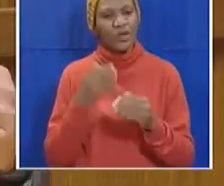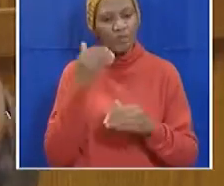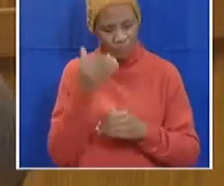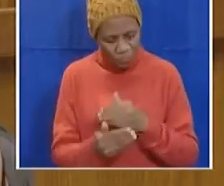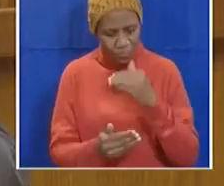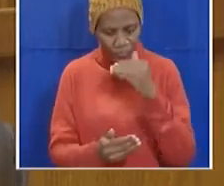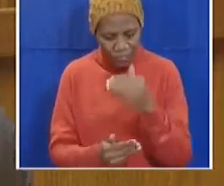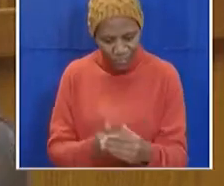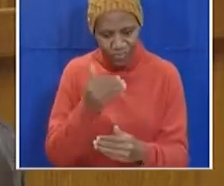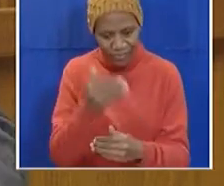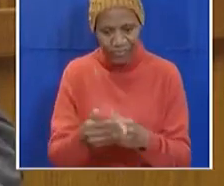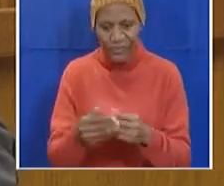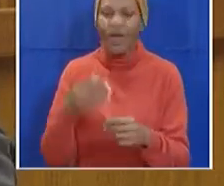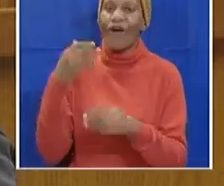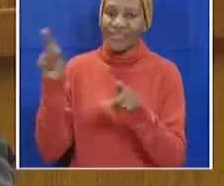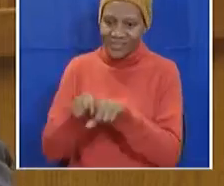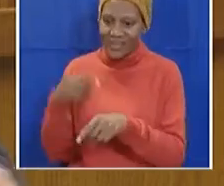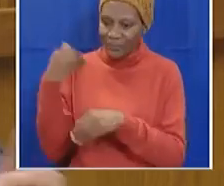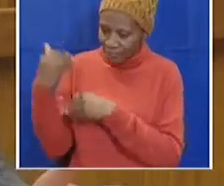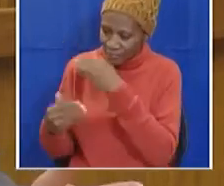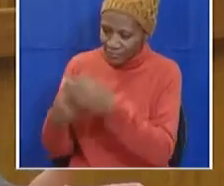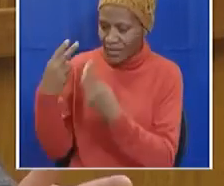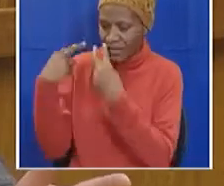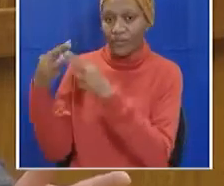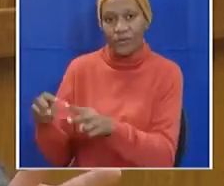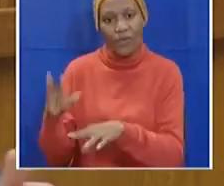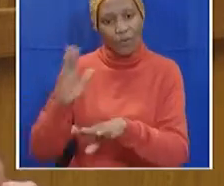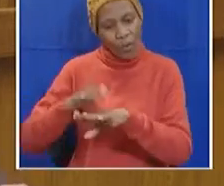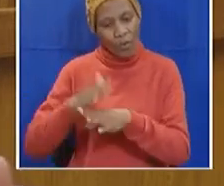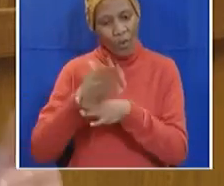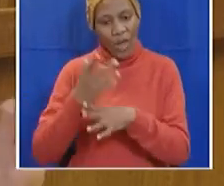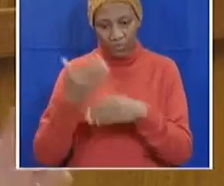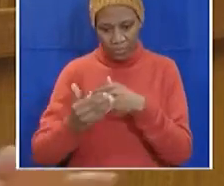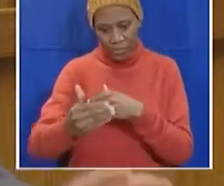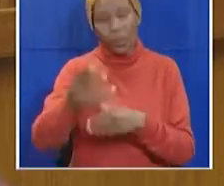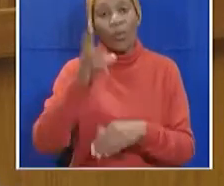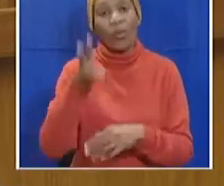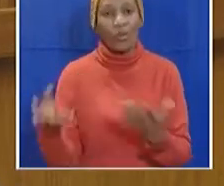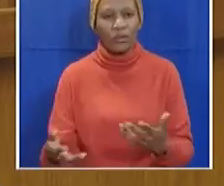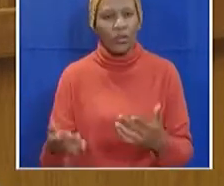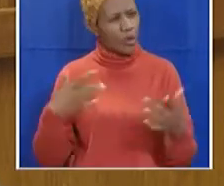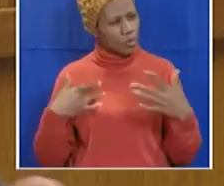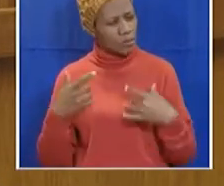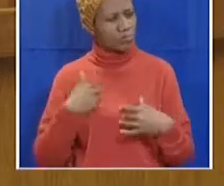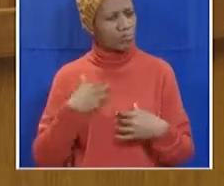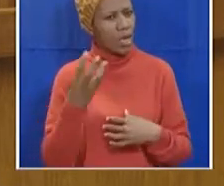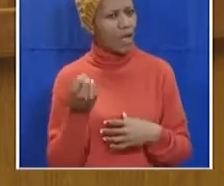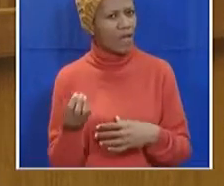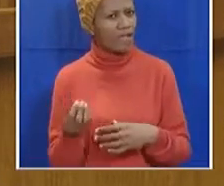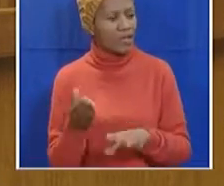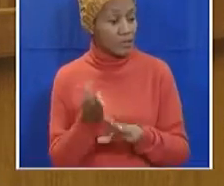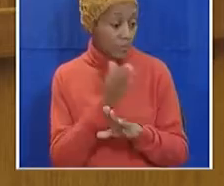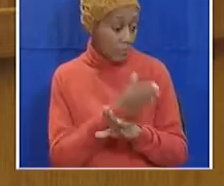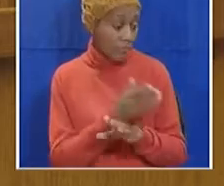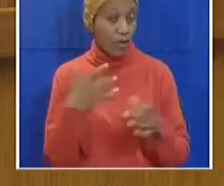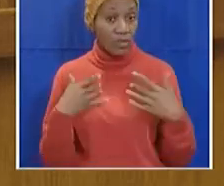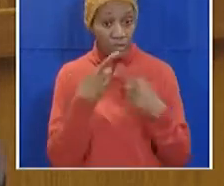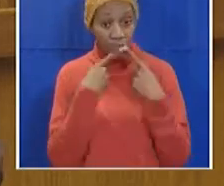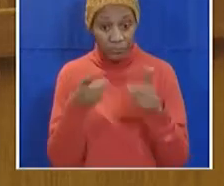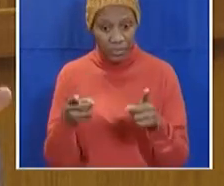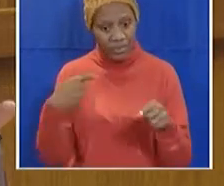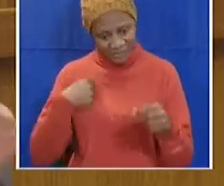and an ongoing review, and that there is still further work to be done. And we do share some of the concerns that have been expressed.